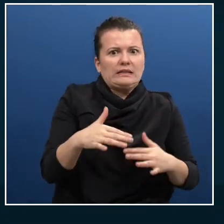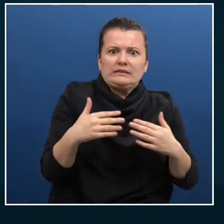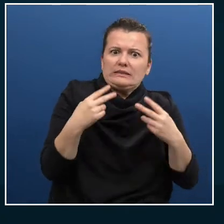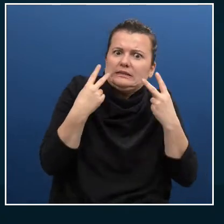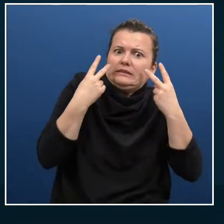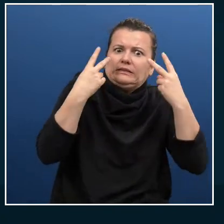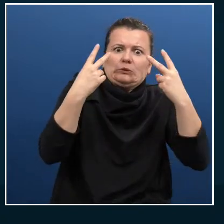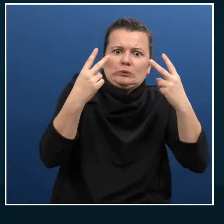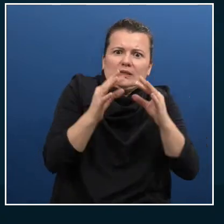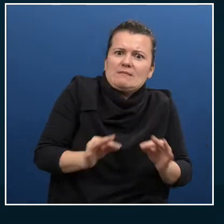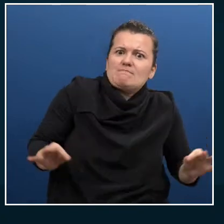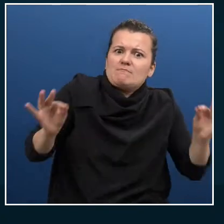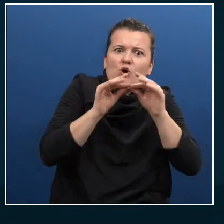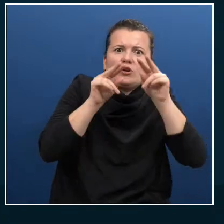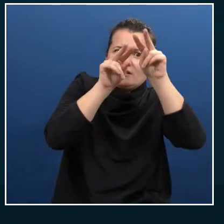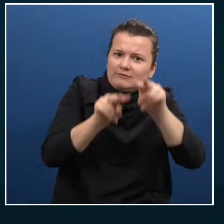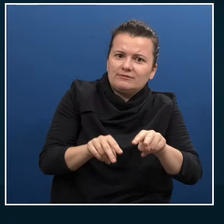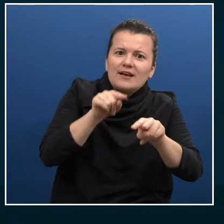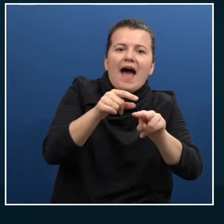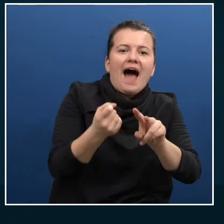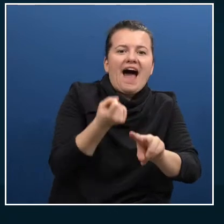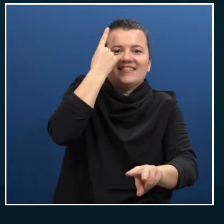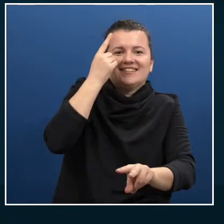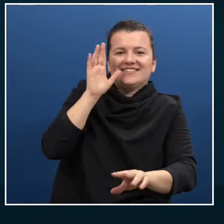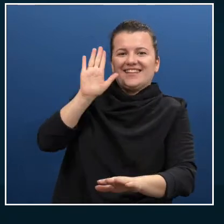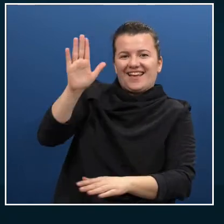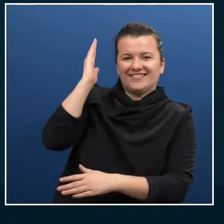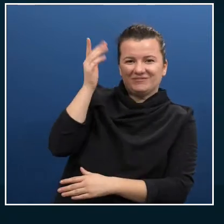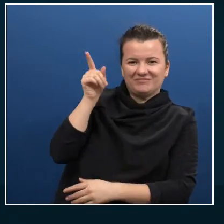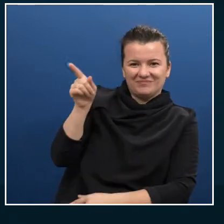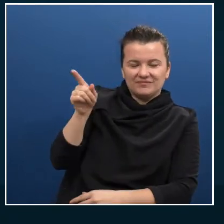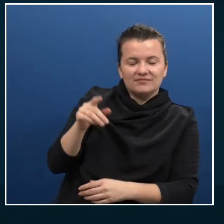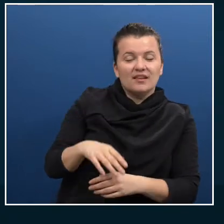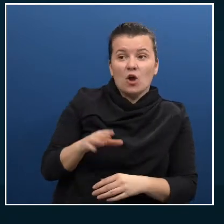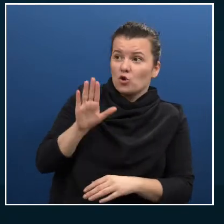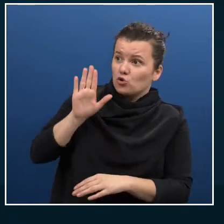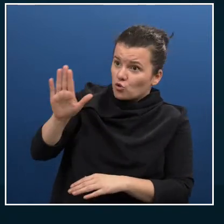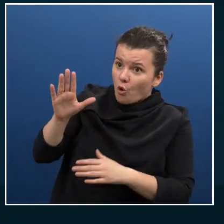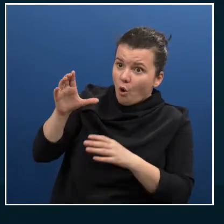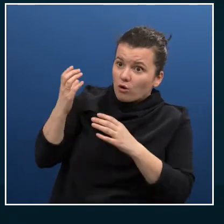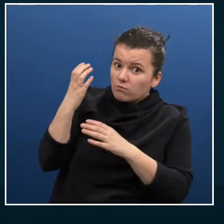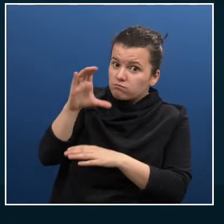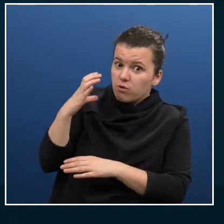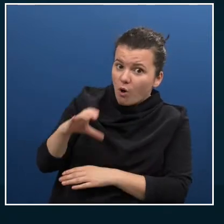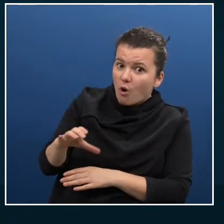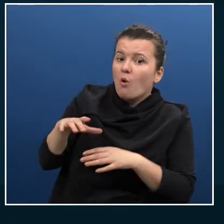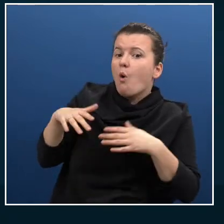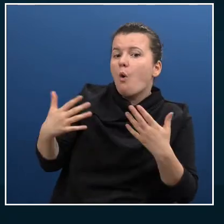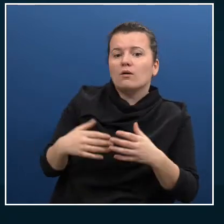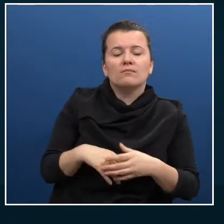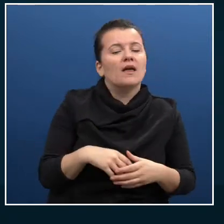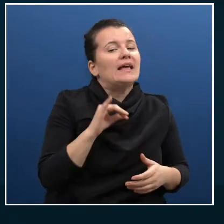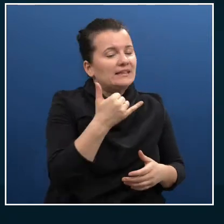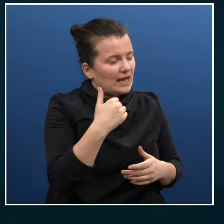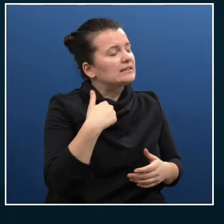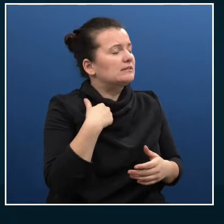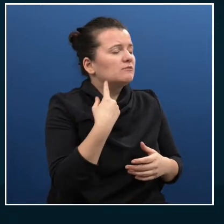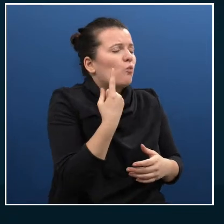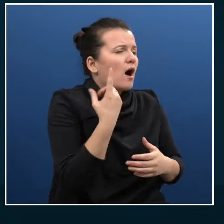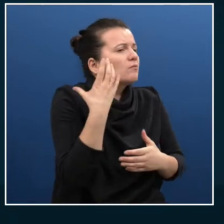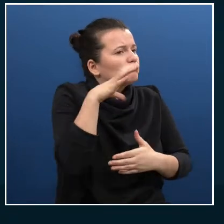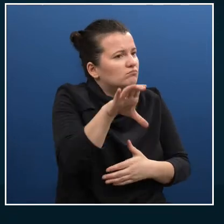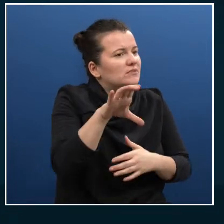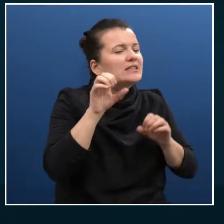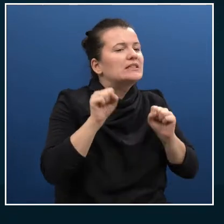I'm busy with a blog to do the whole step what I showed to how you can completely build it.